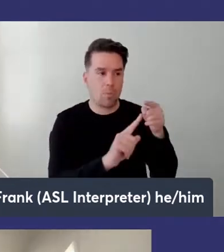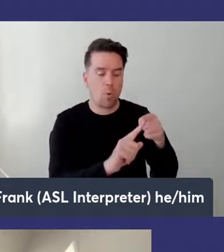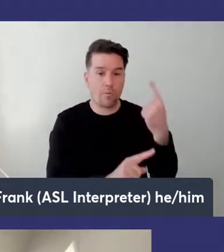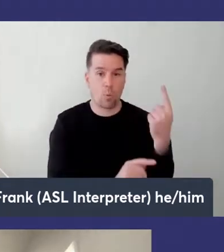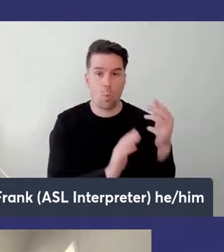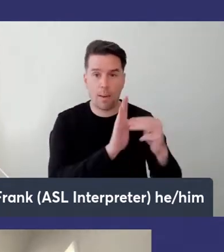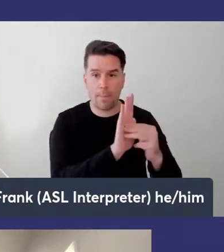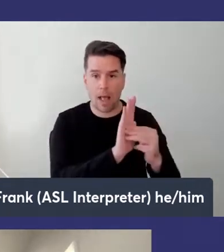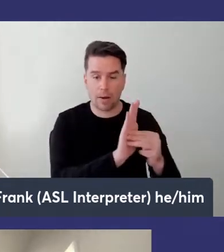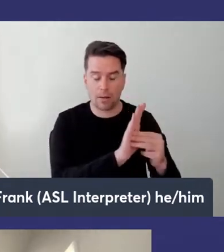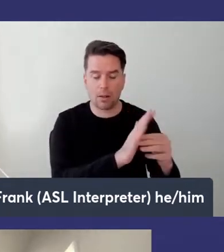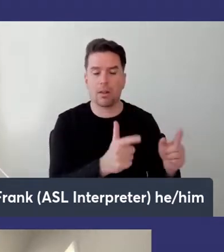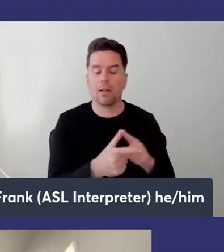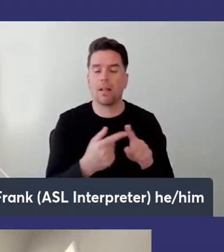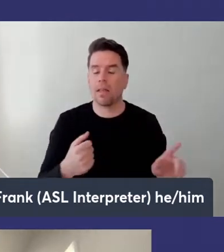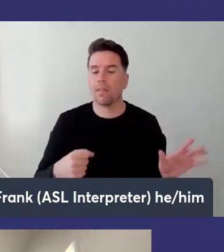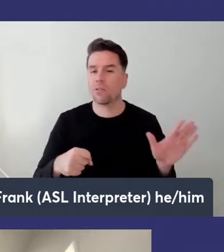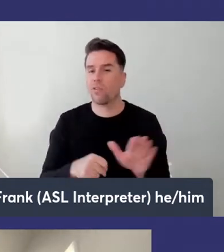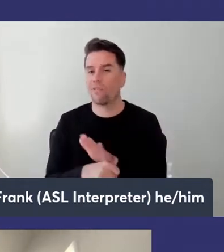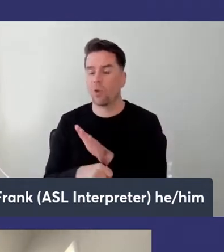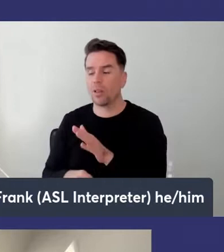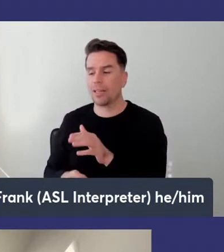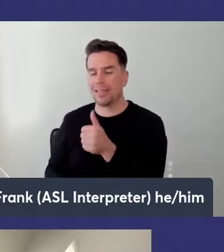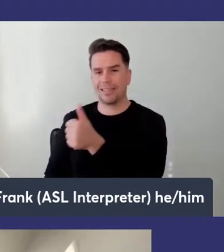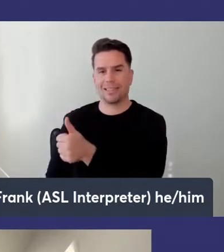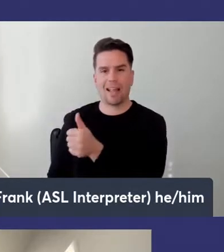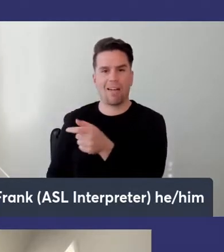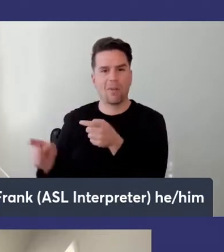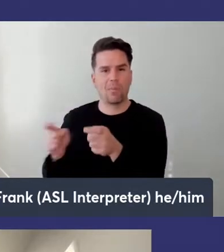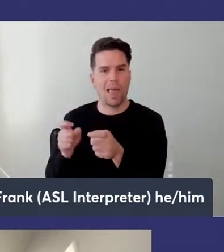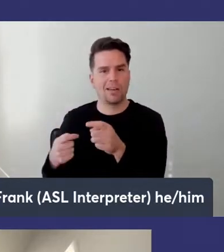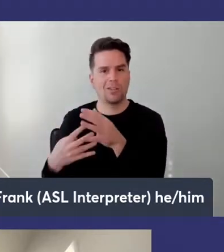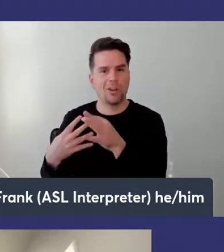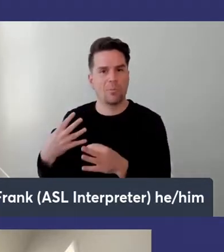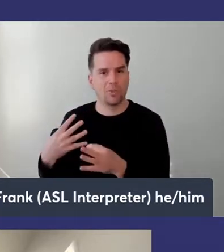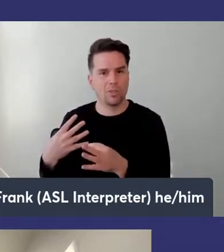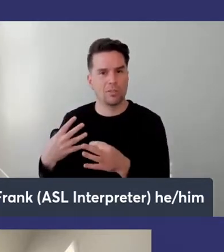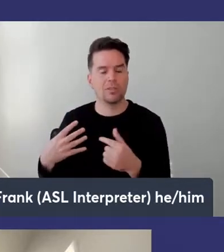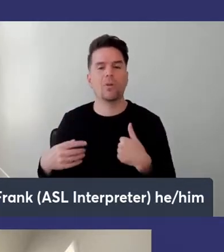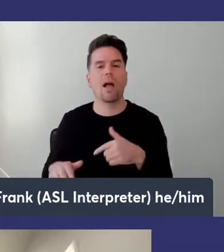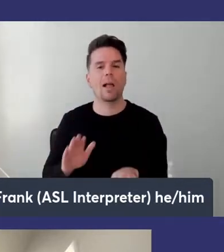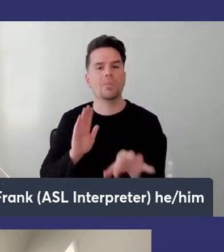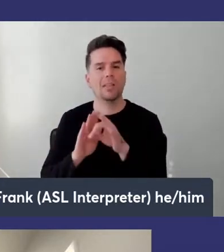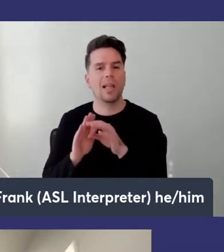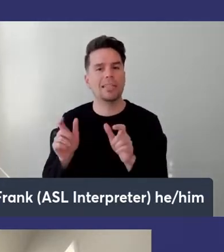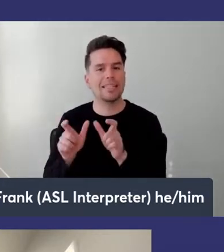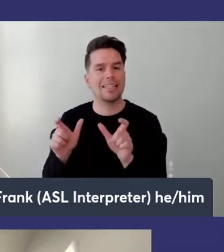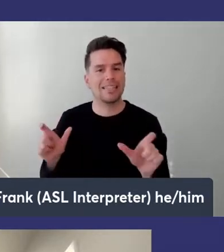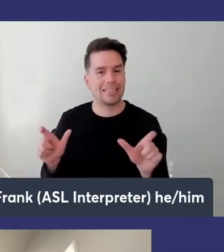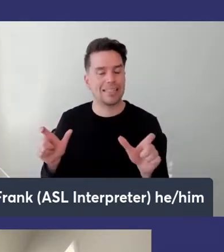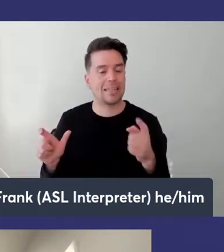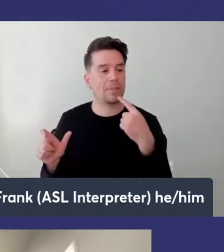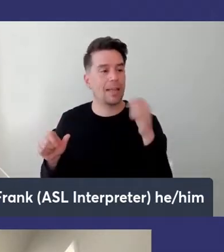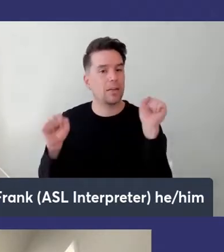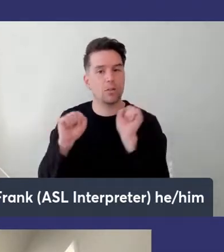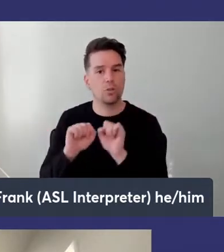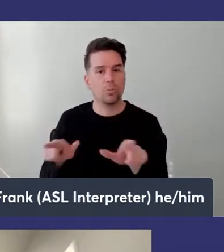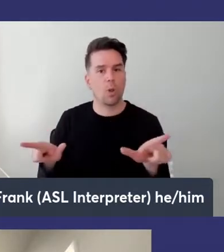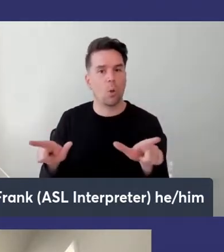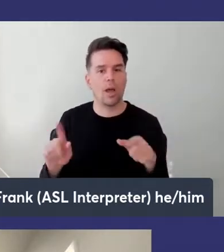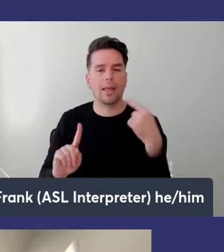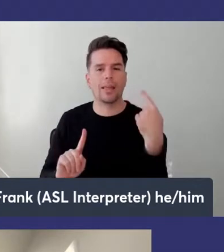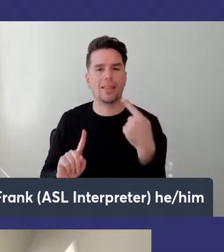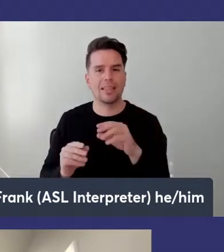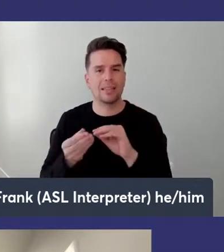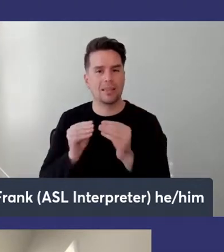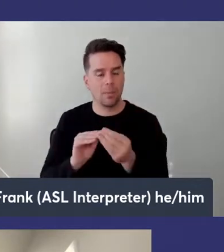the fully like self-managed option, which is I'm choosing an instance and I'm saying deploy this many instances